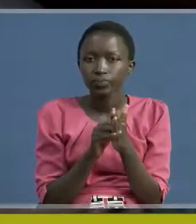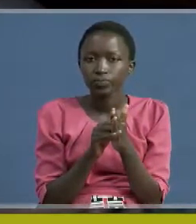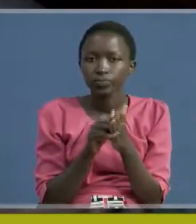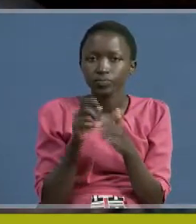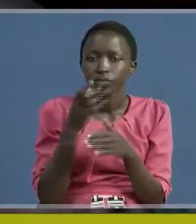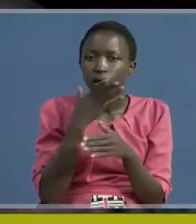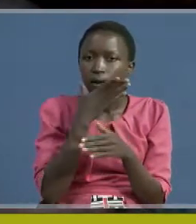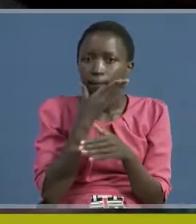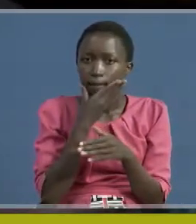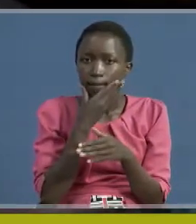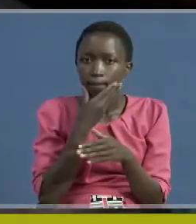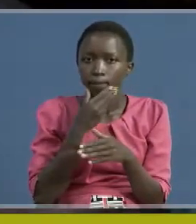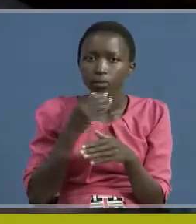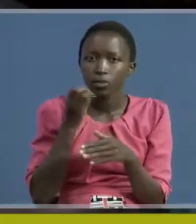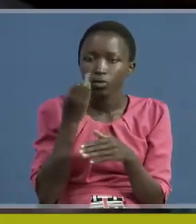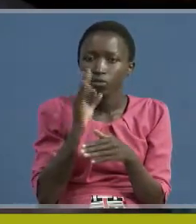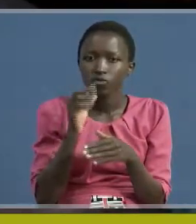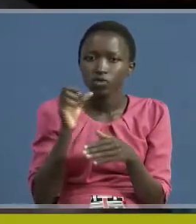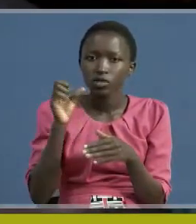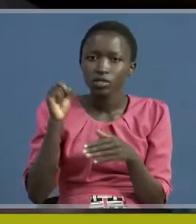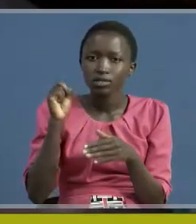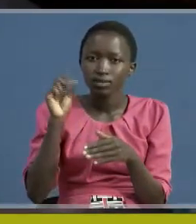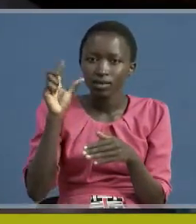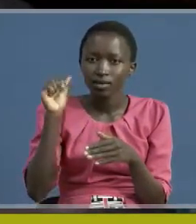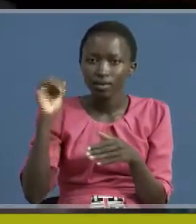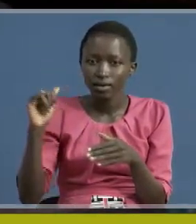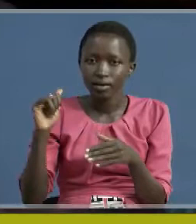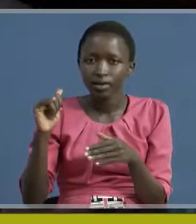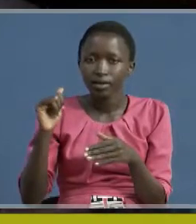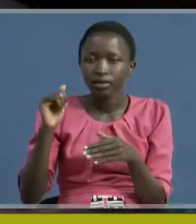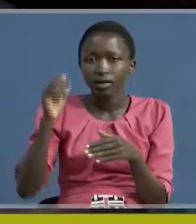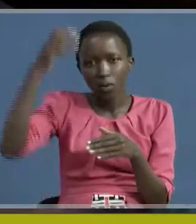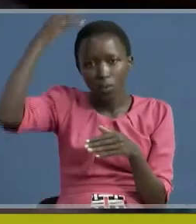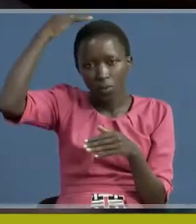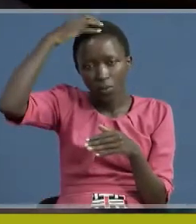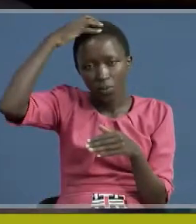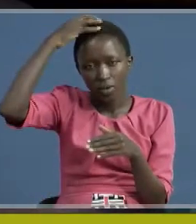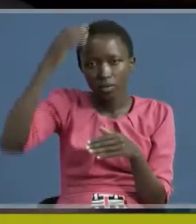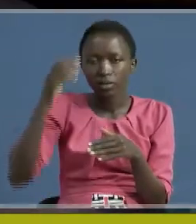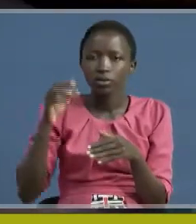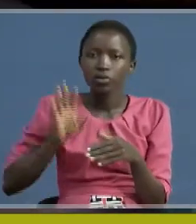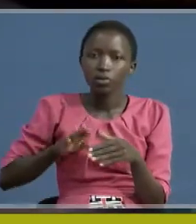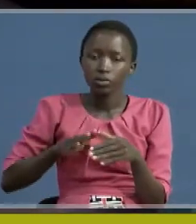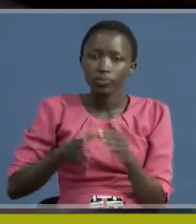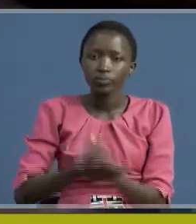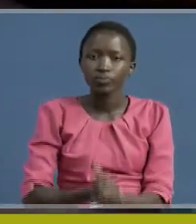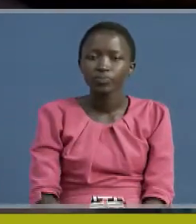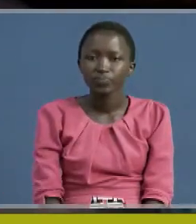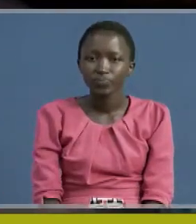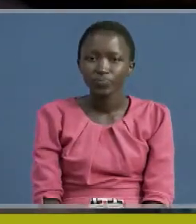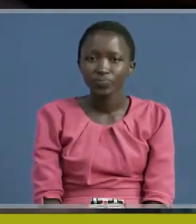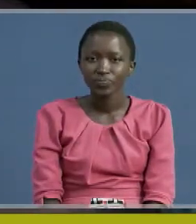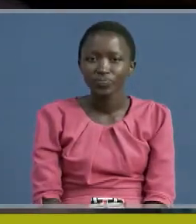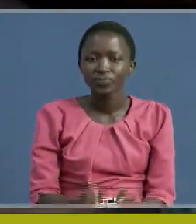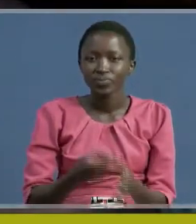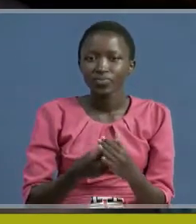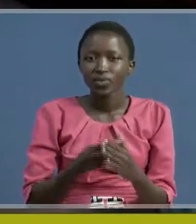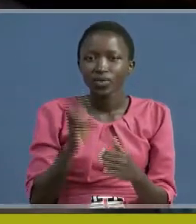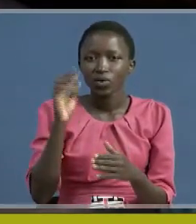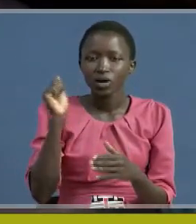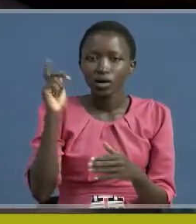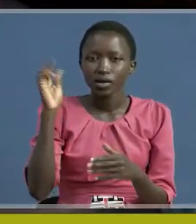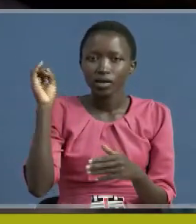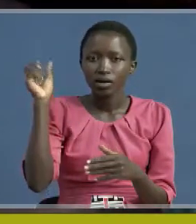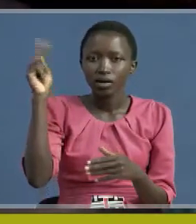a male version of Slay Queen, which for lack of better terminology, I'll call a woman eater. Jaji Wakianga